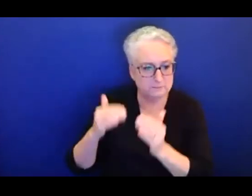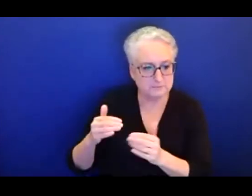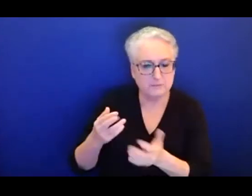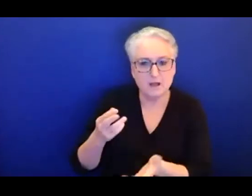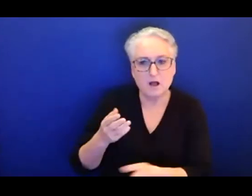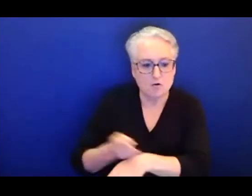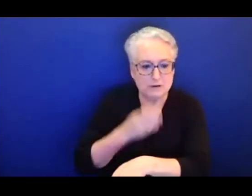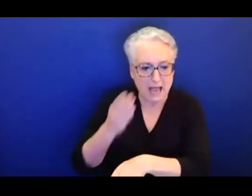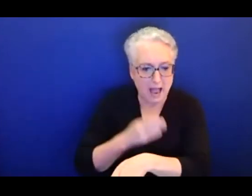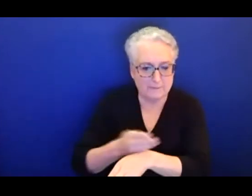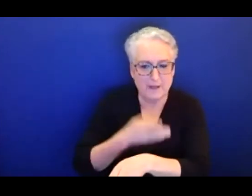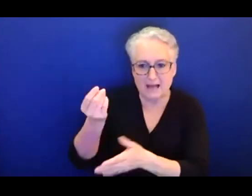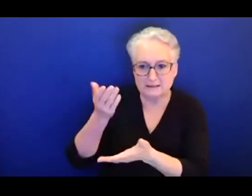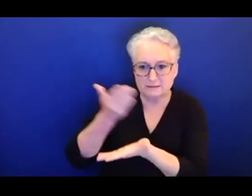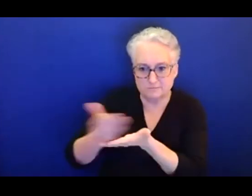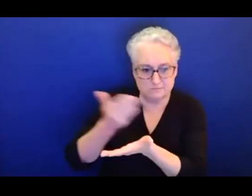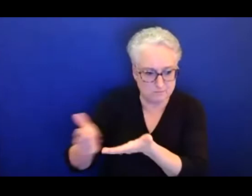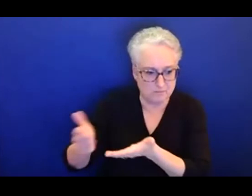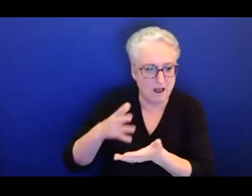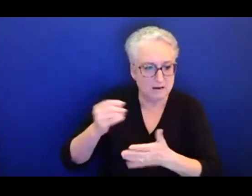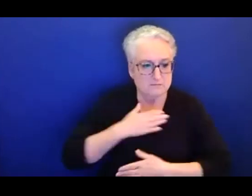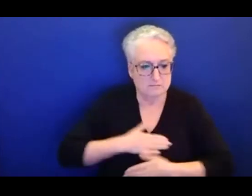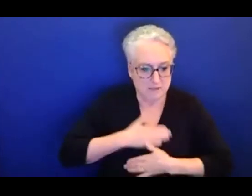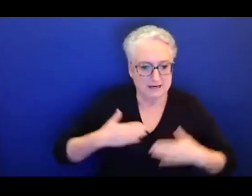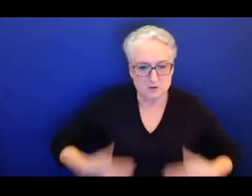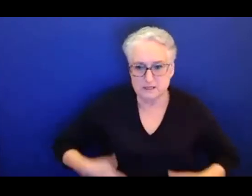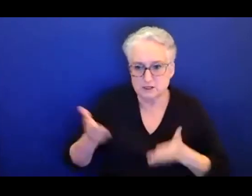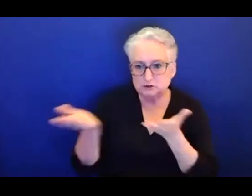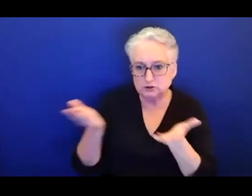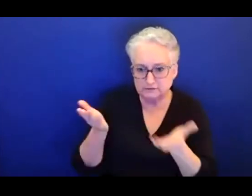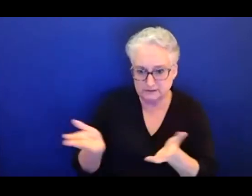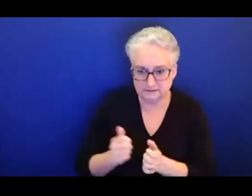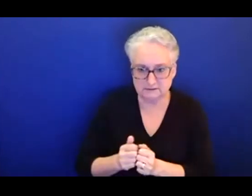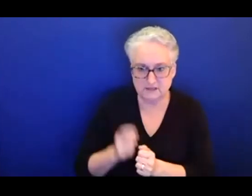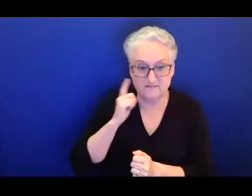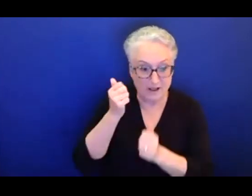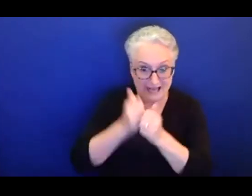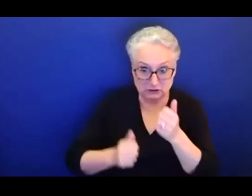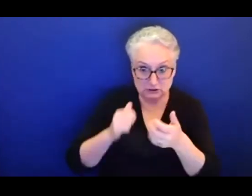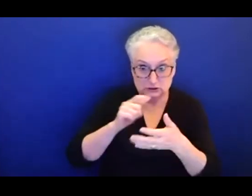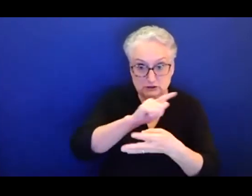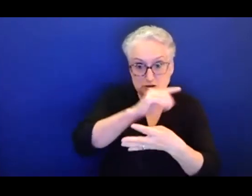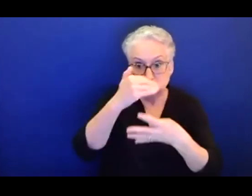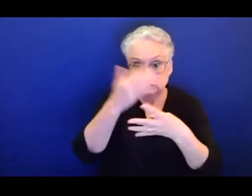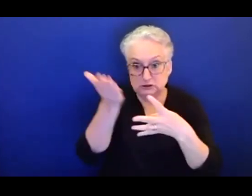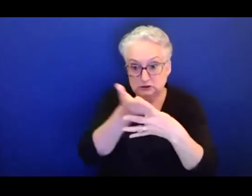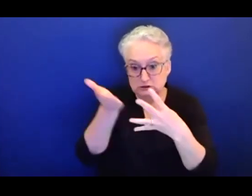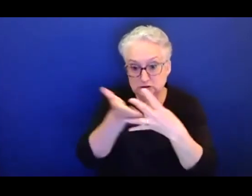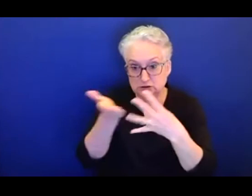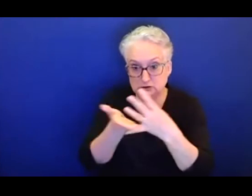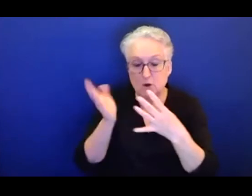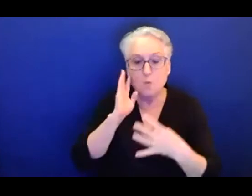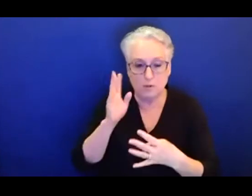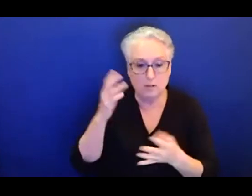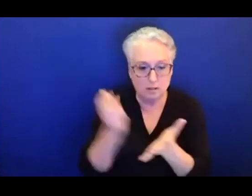conclusion of each of those presentations, there'll be a Q&A session. At the conclusion of the CDBG program, we'll talk about